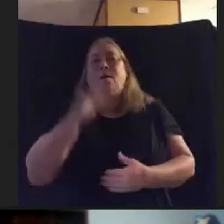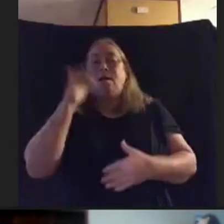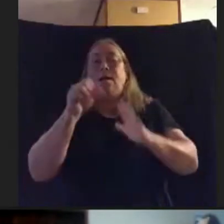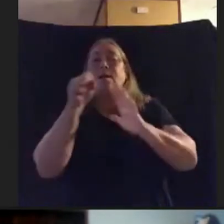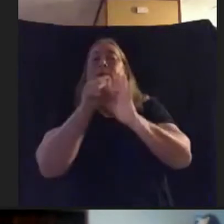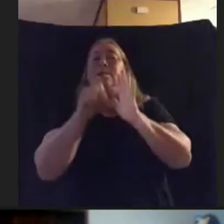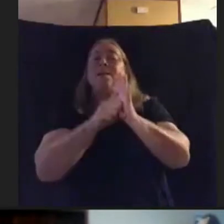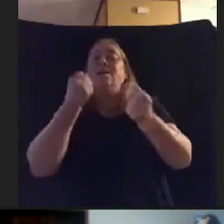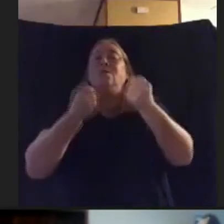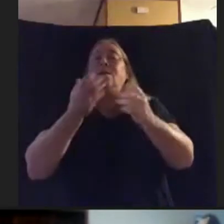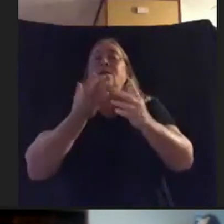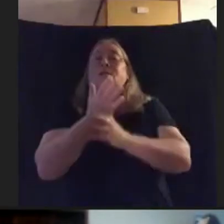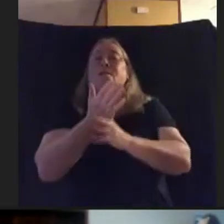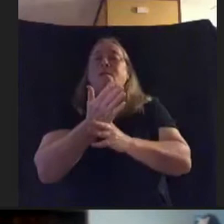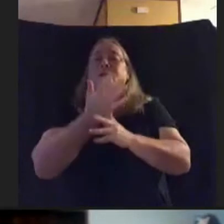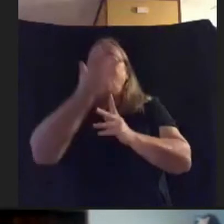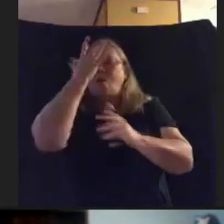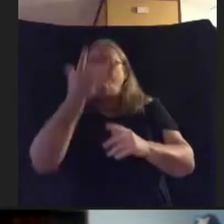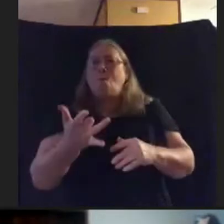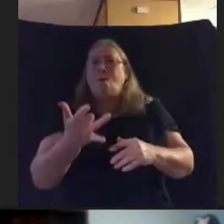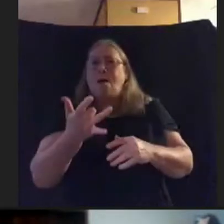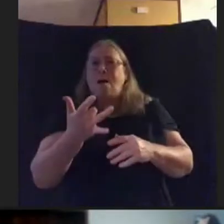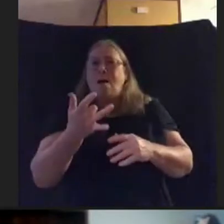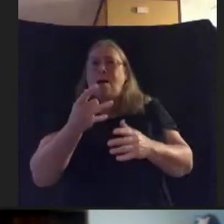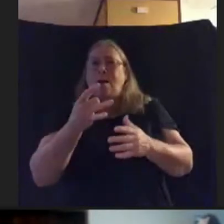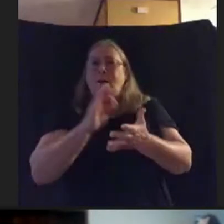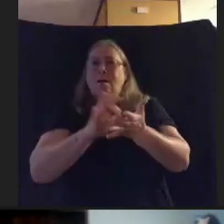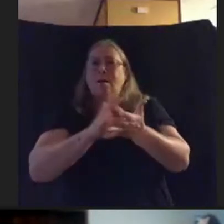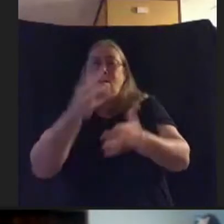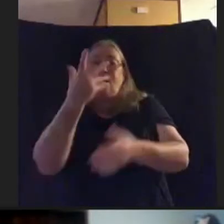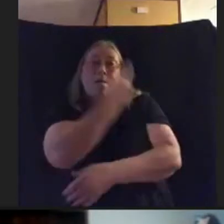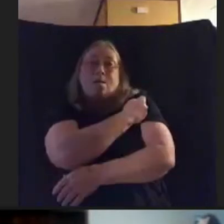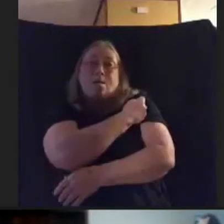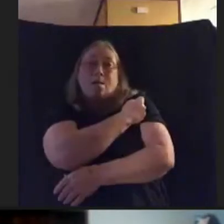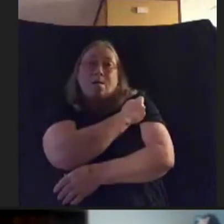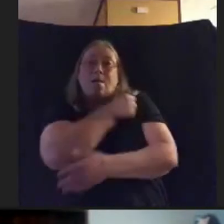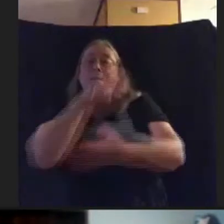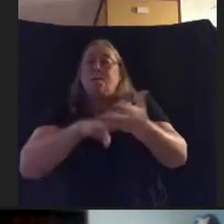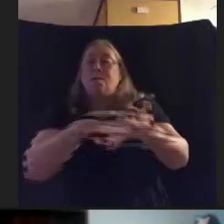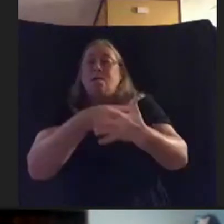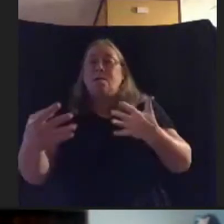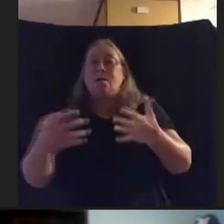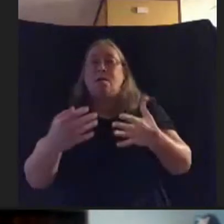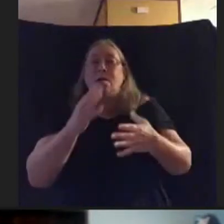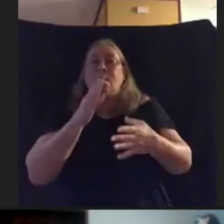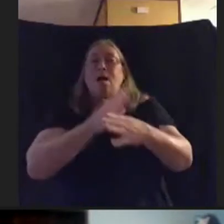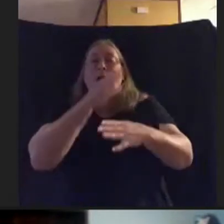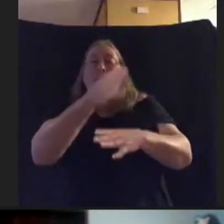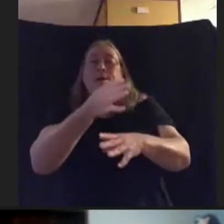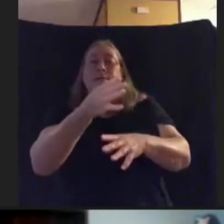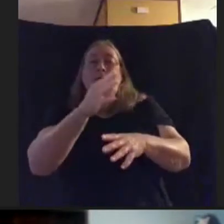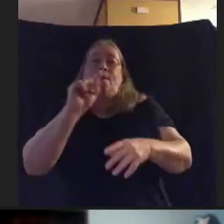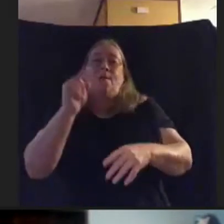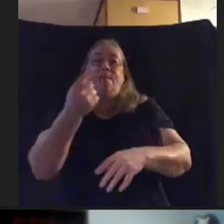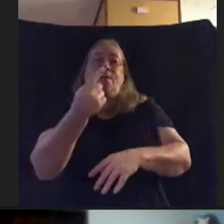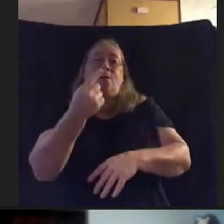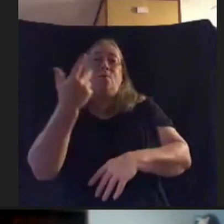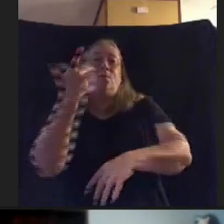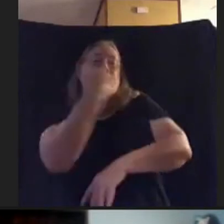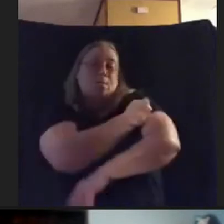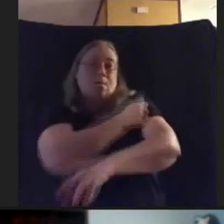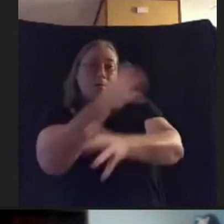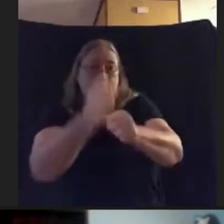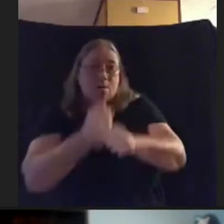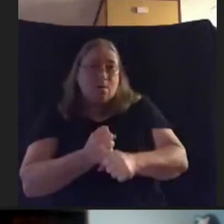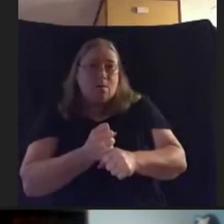why aren't second doses being able to get scheduled after the first dose is received? I think we touched on this. Jim Craig, why